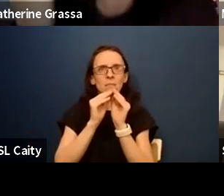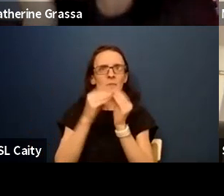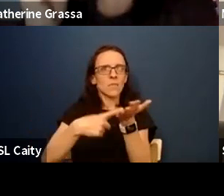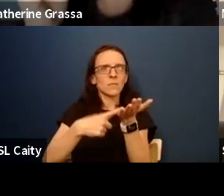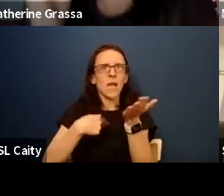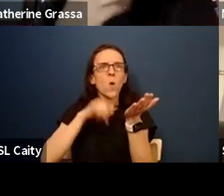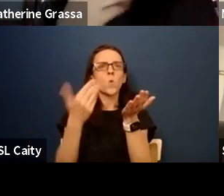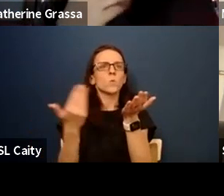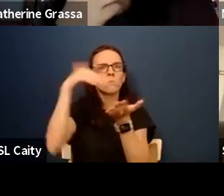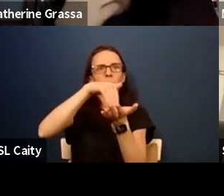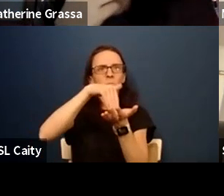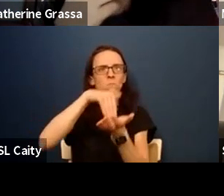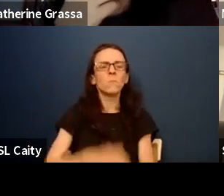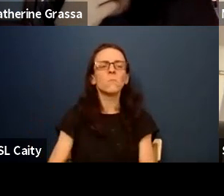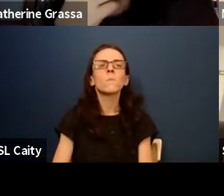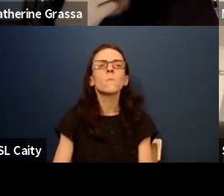that. Okay.